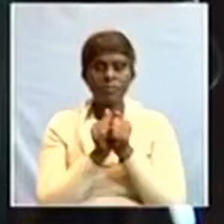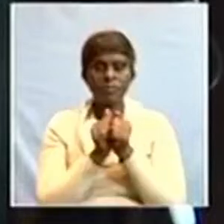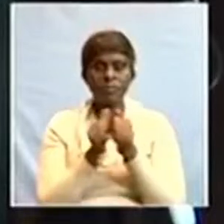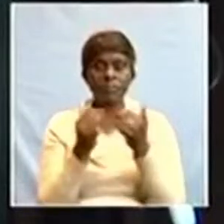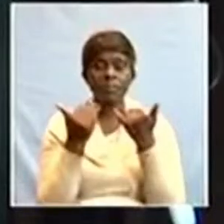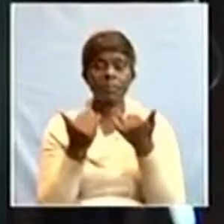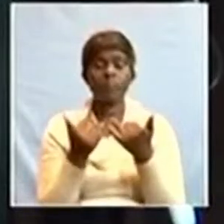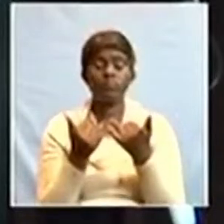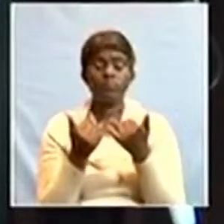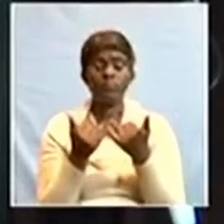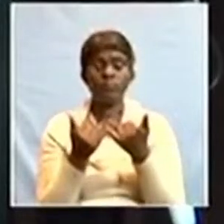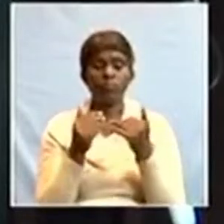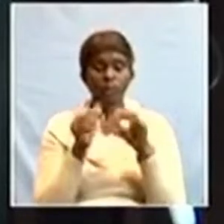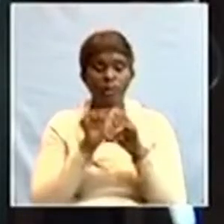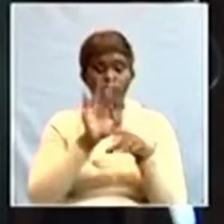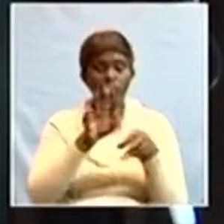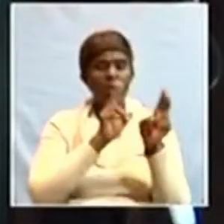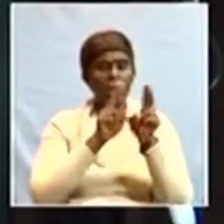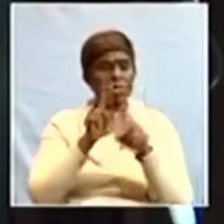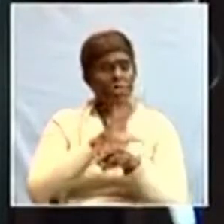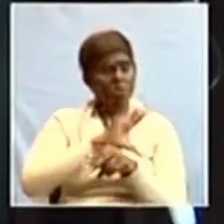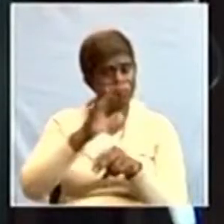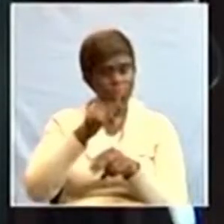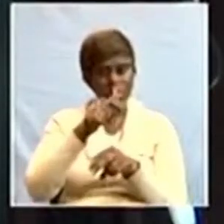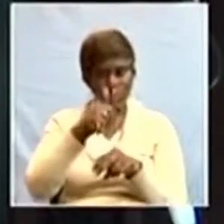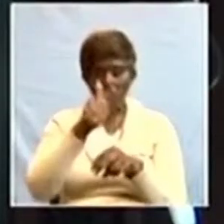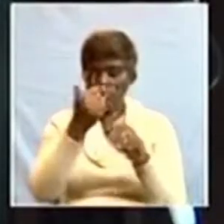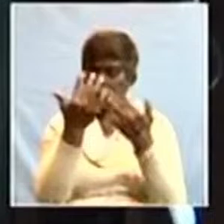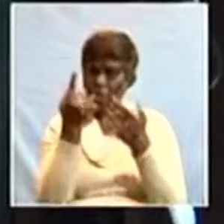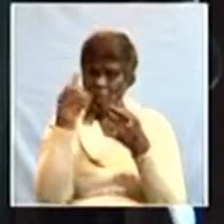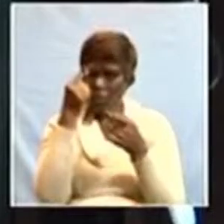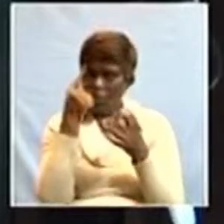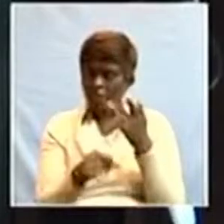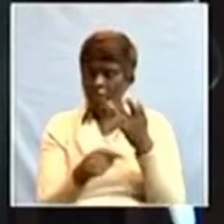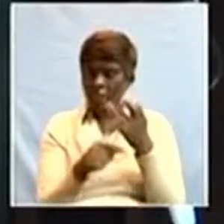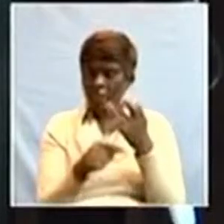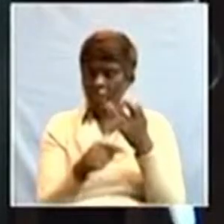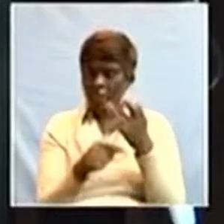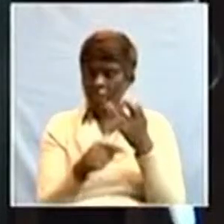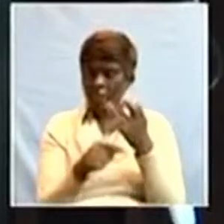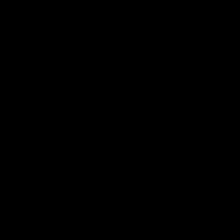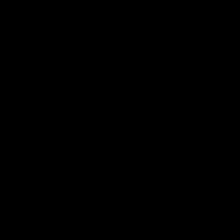now, in your response, you are waiting for this